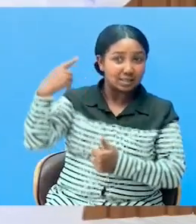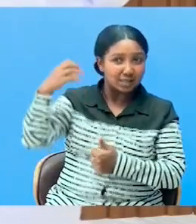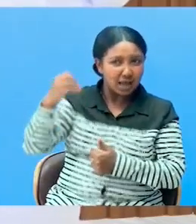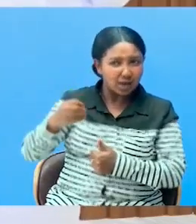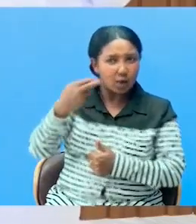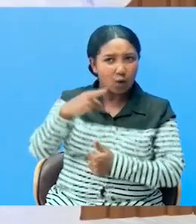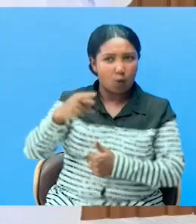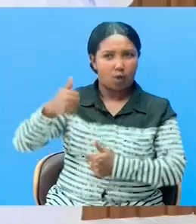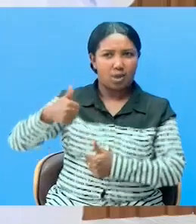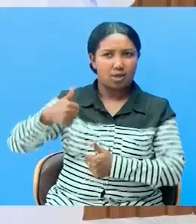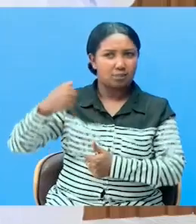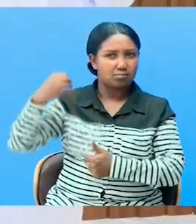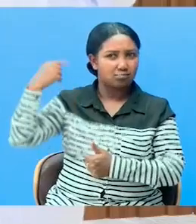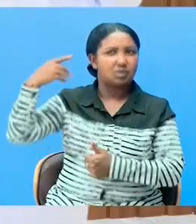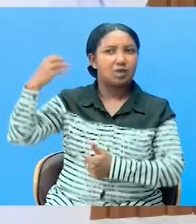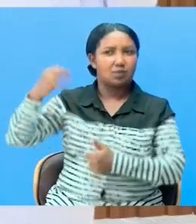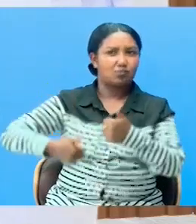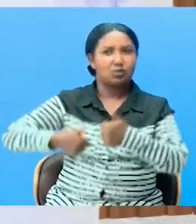sun?